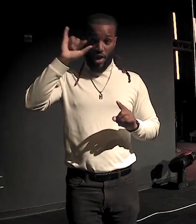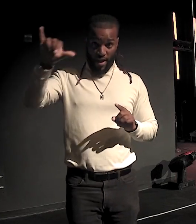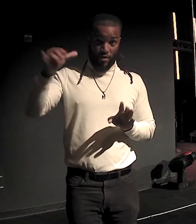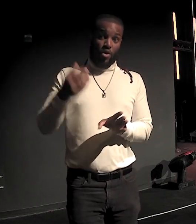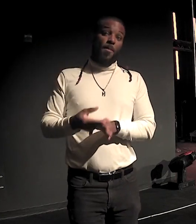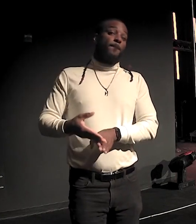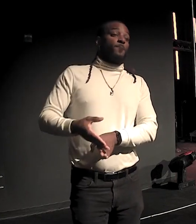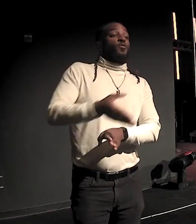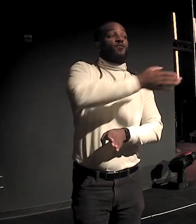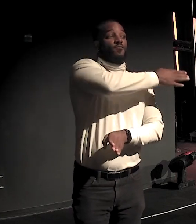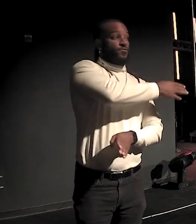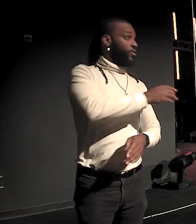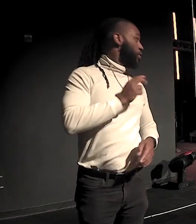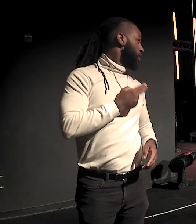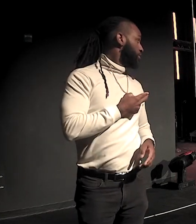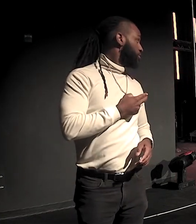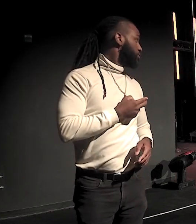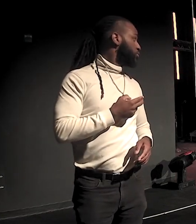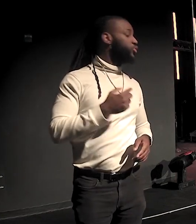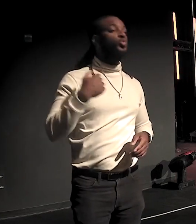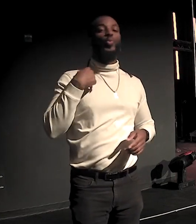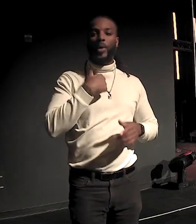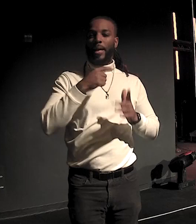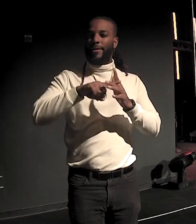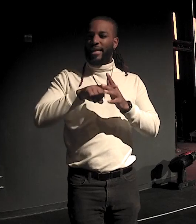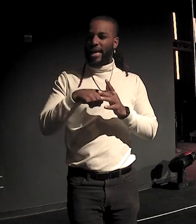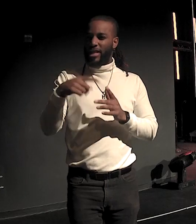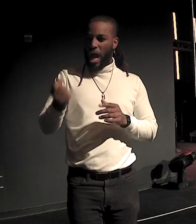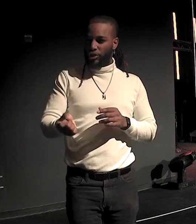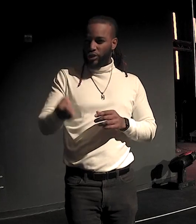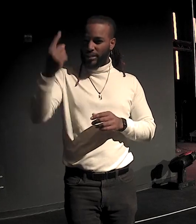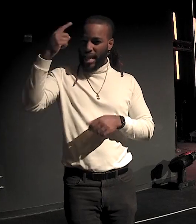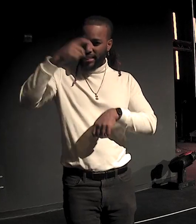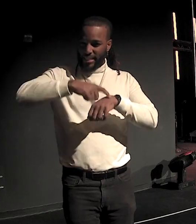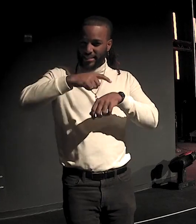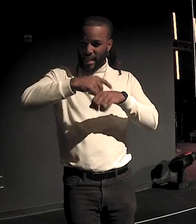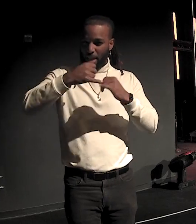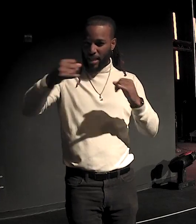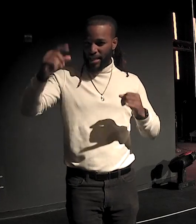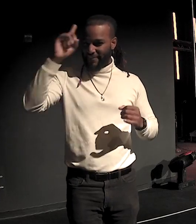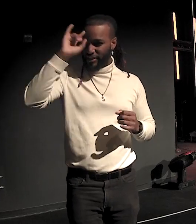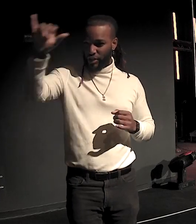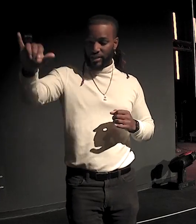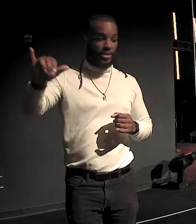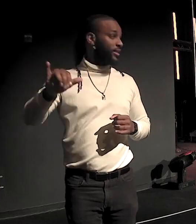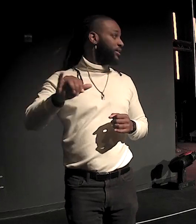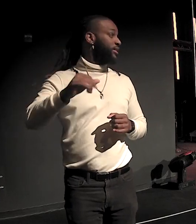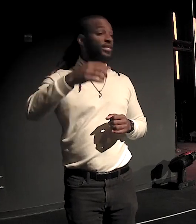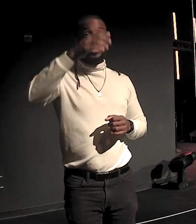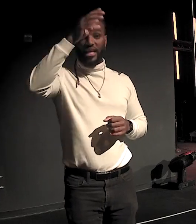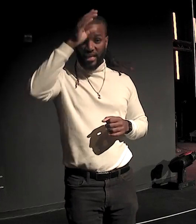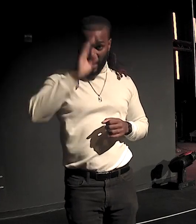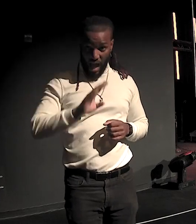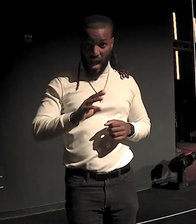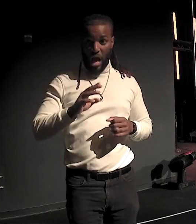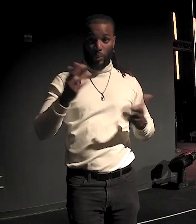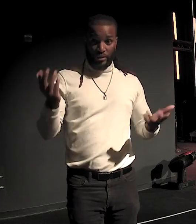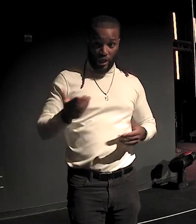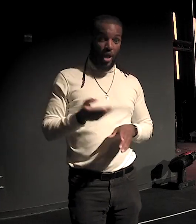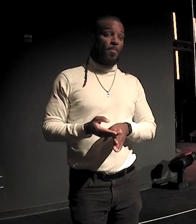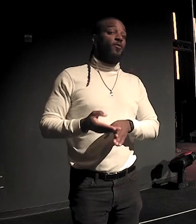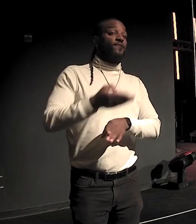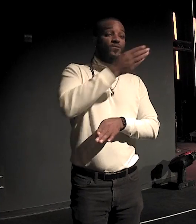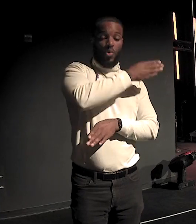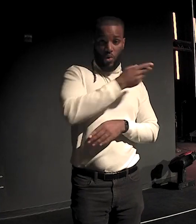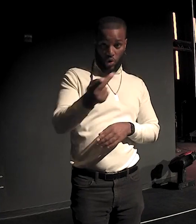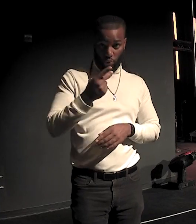us, we could begin to understand the timeline of eternity. God existed before we ever stepped onto the